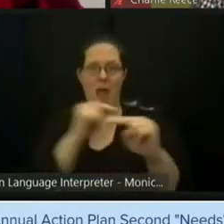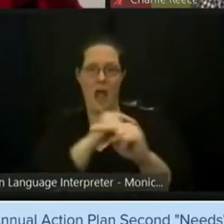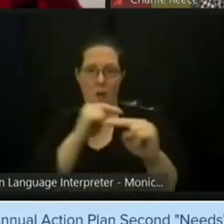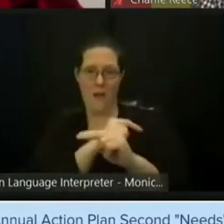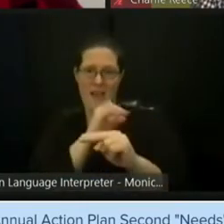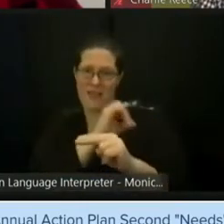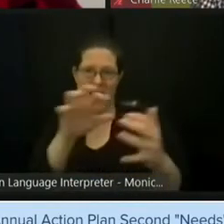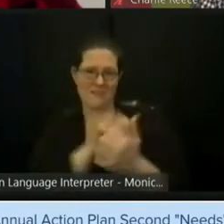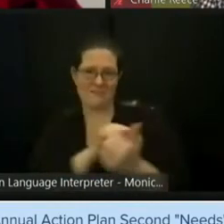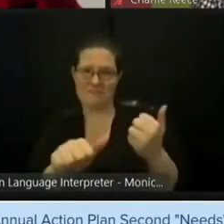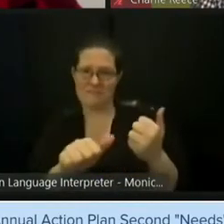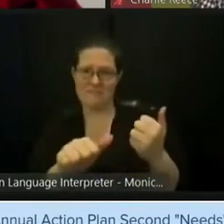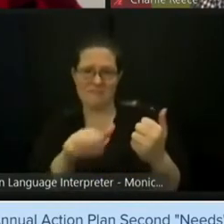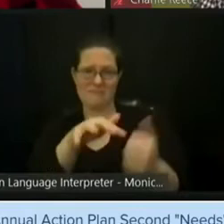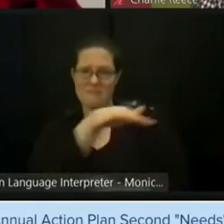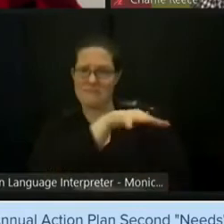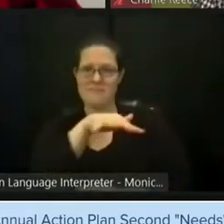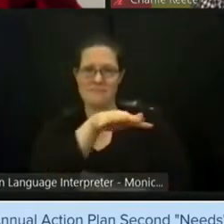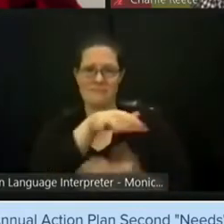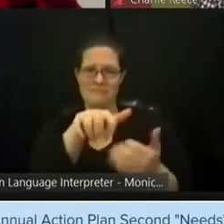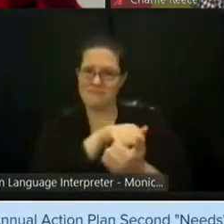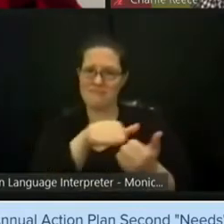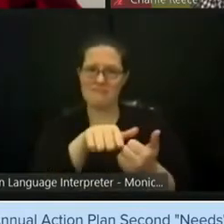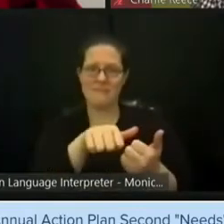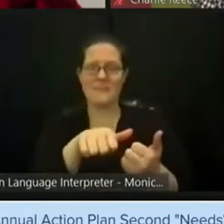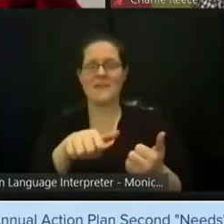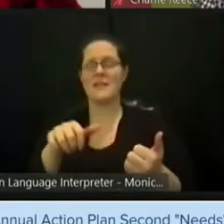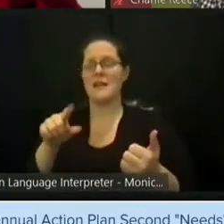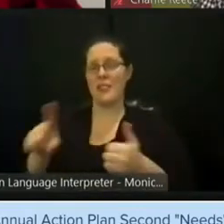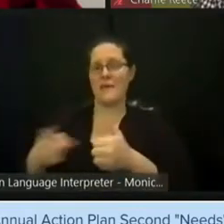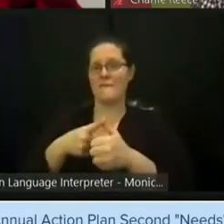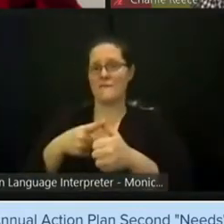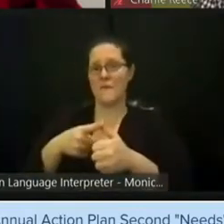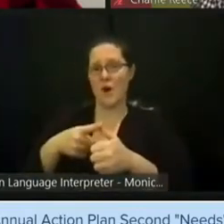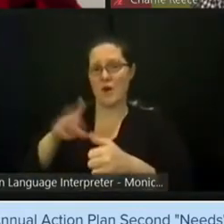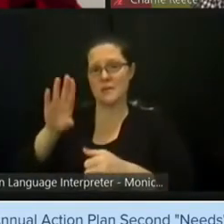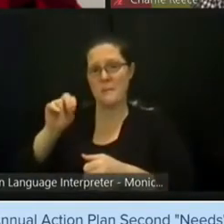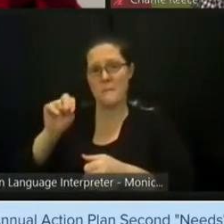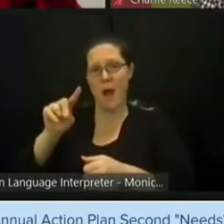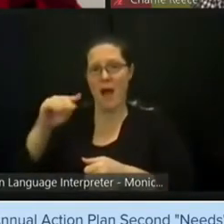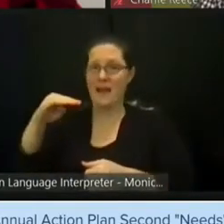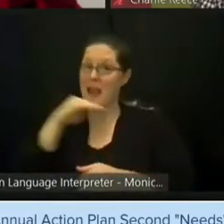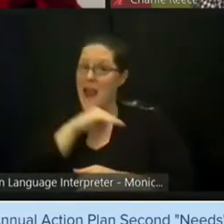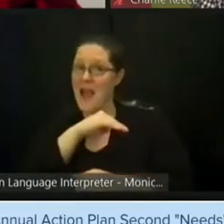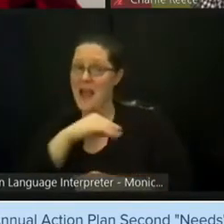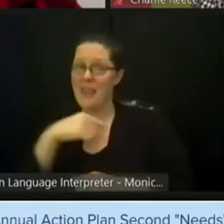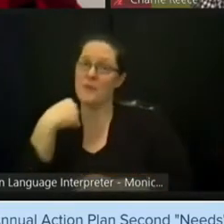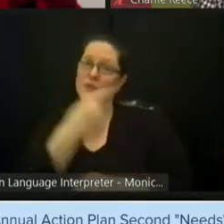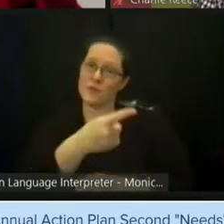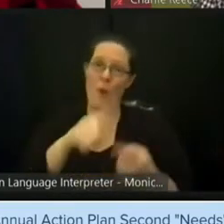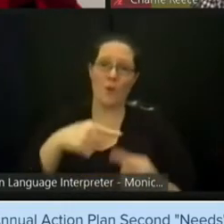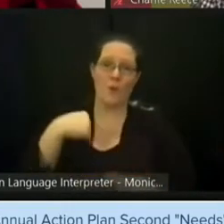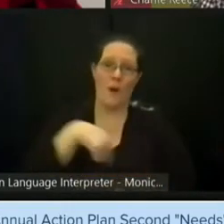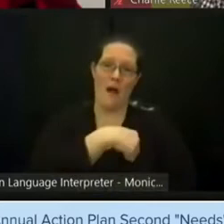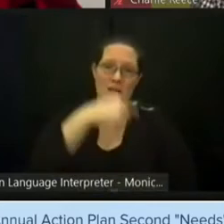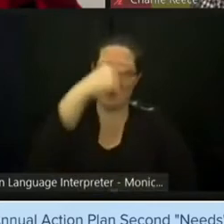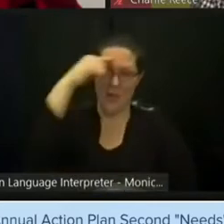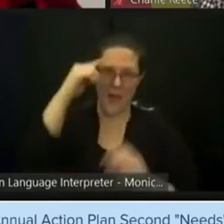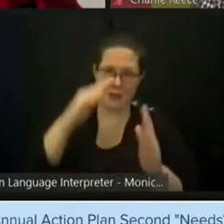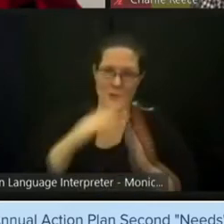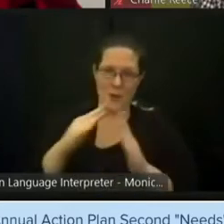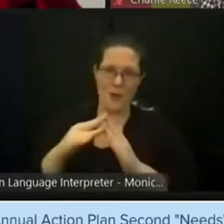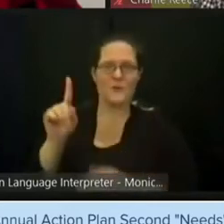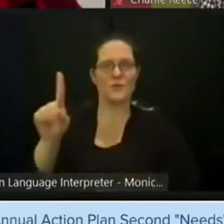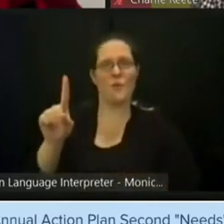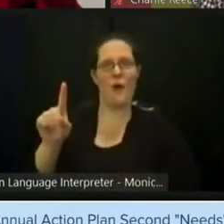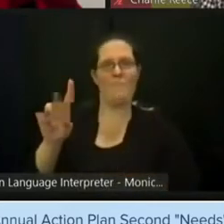up Hayti. The bond, the first bond lie that was told to the Black community was